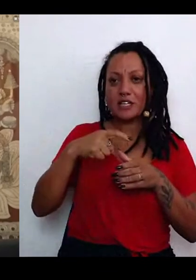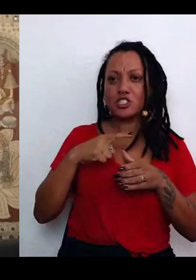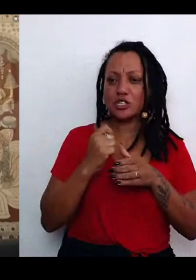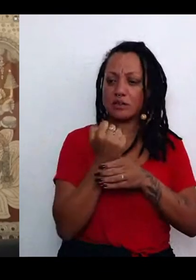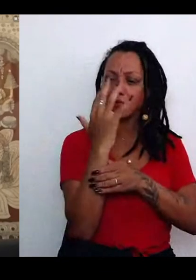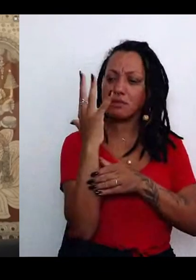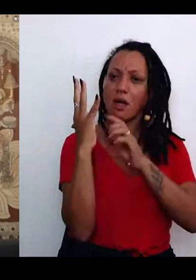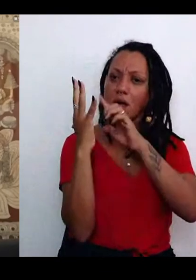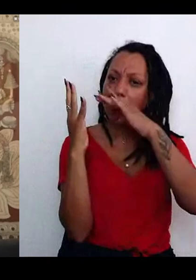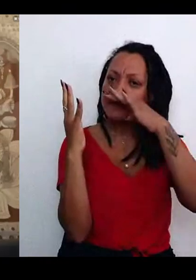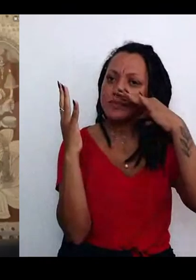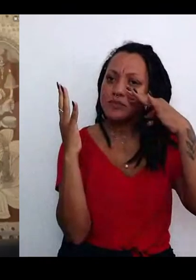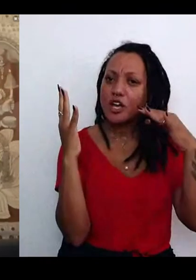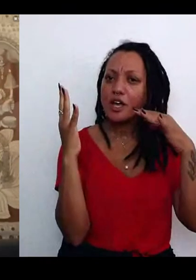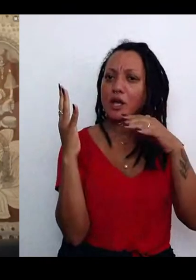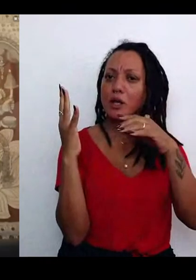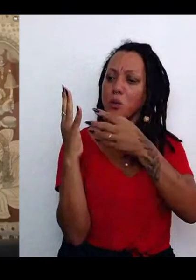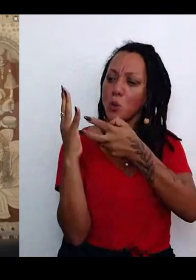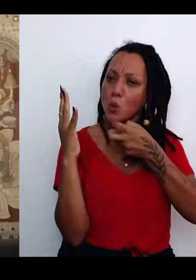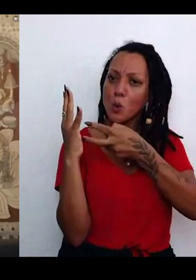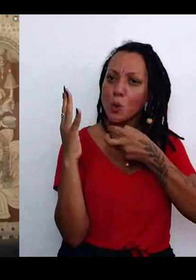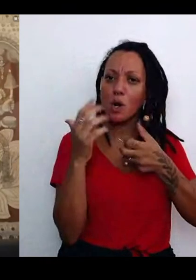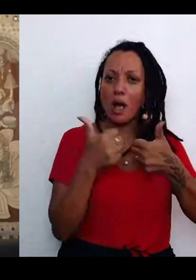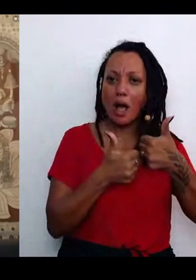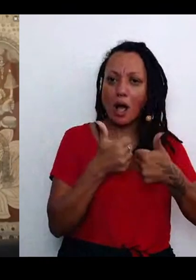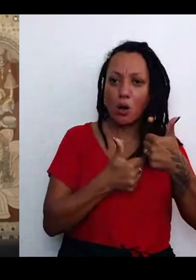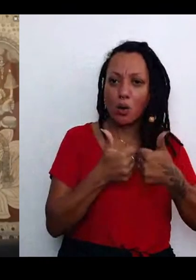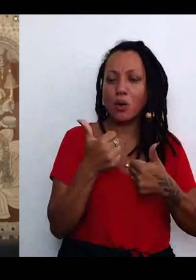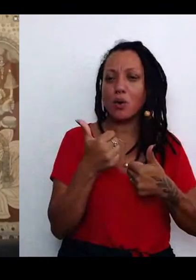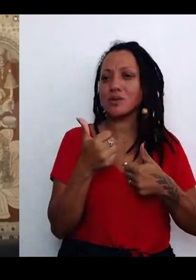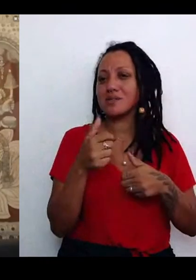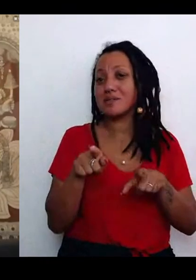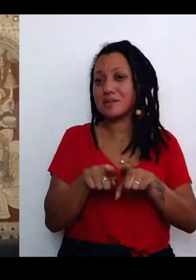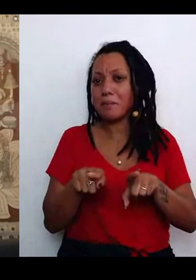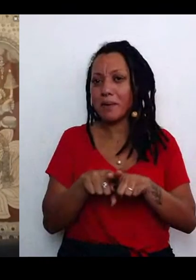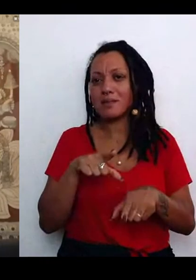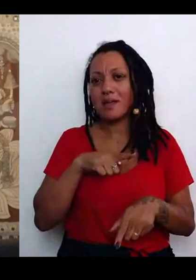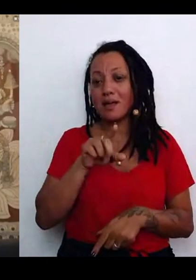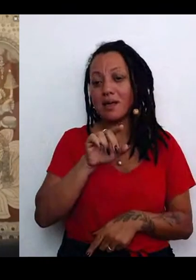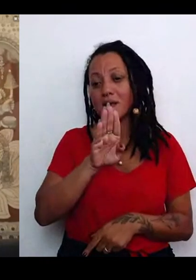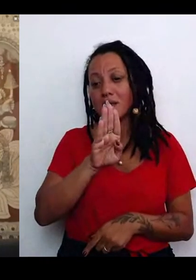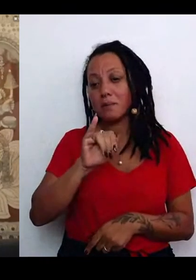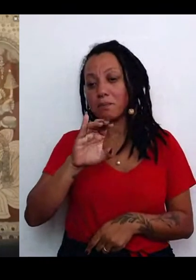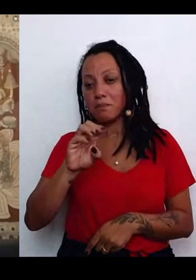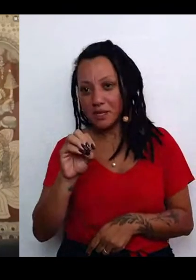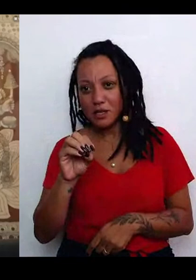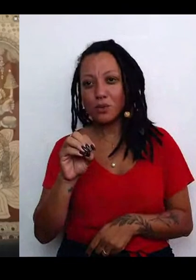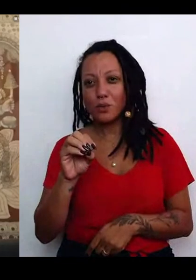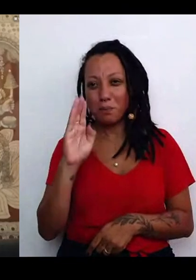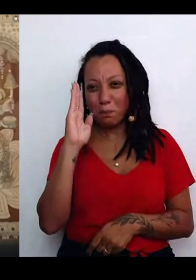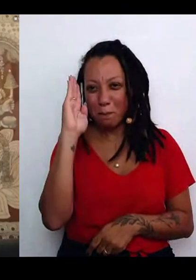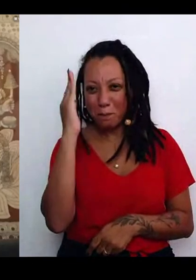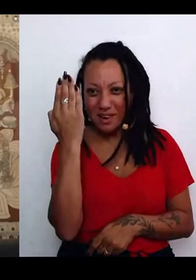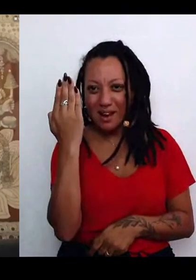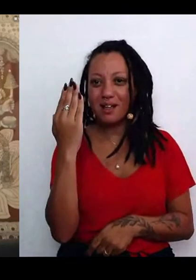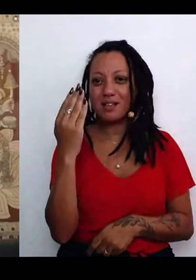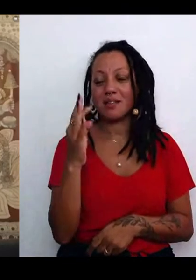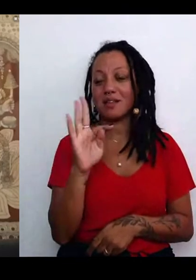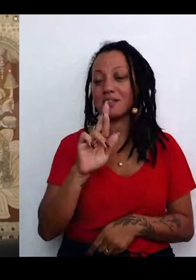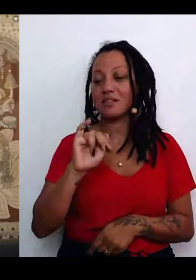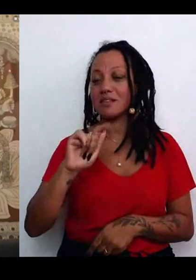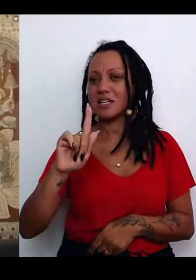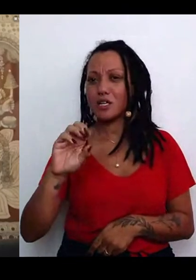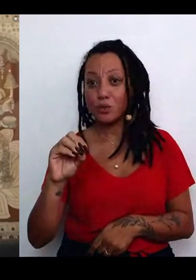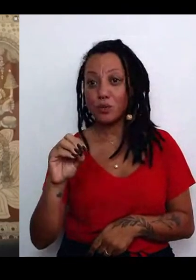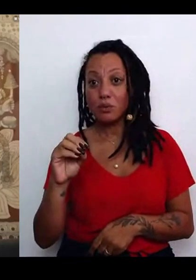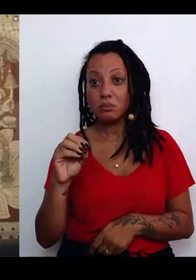of wheat so I have a book called reclaiming the commons which is my 35 years of work on